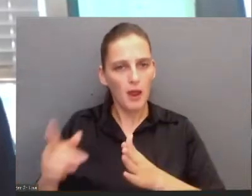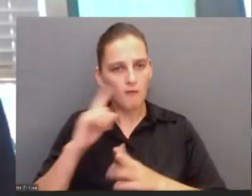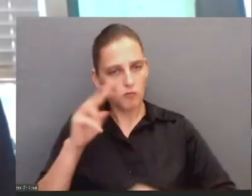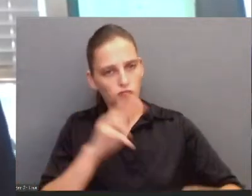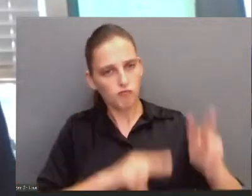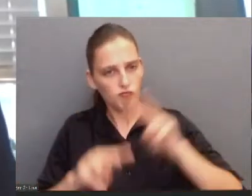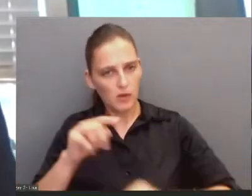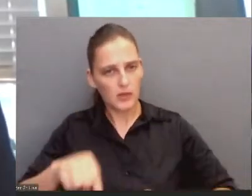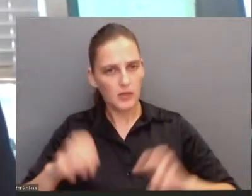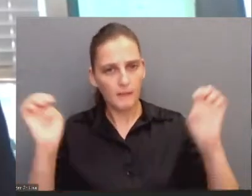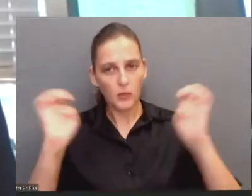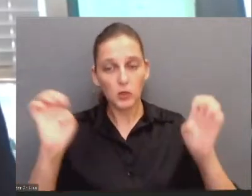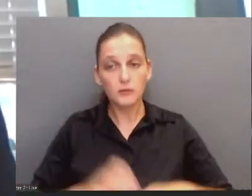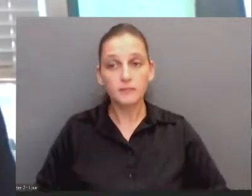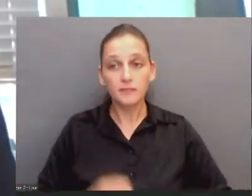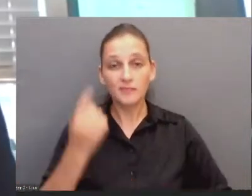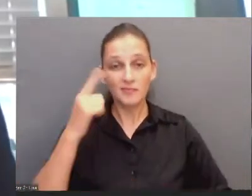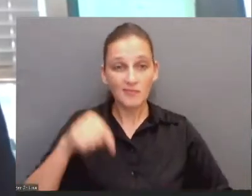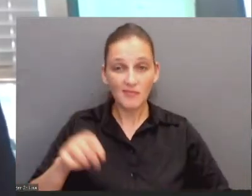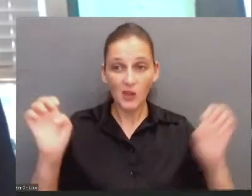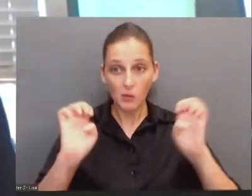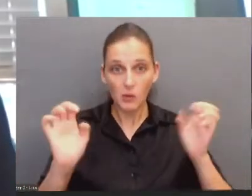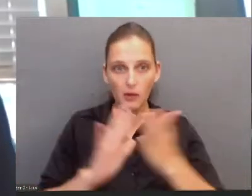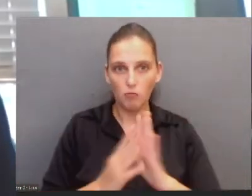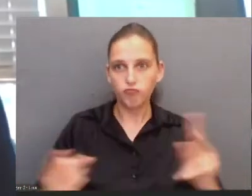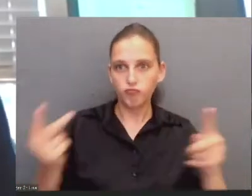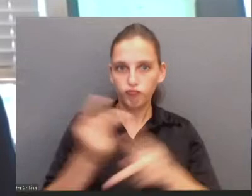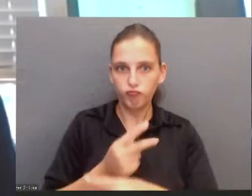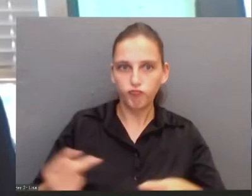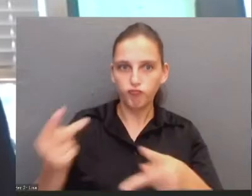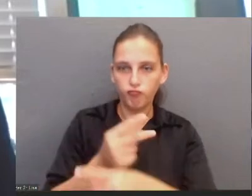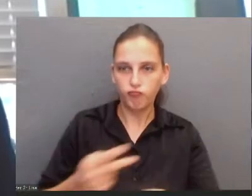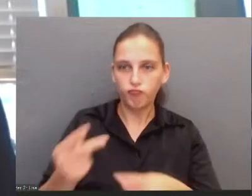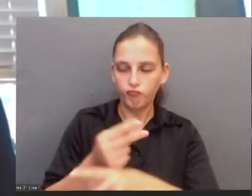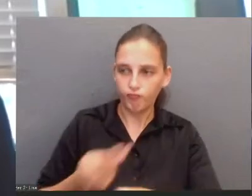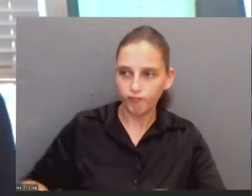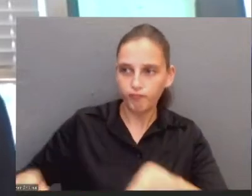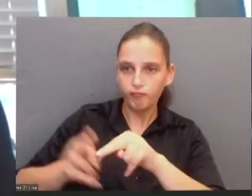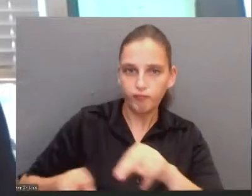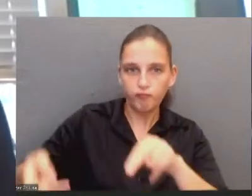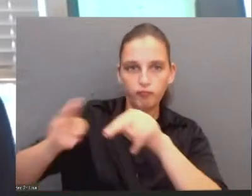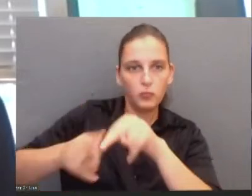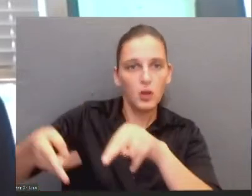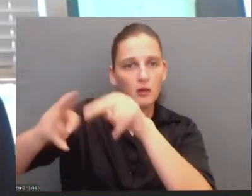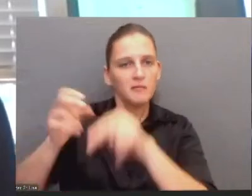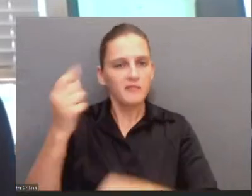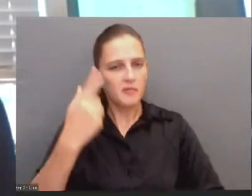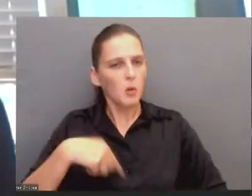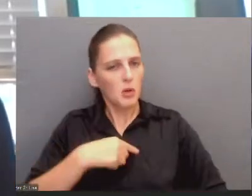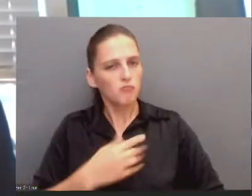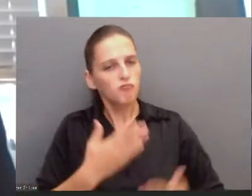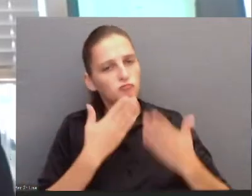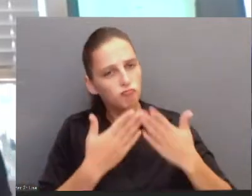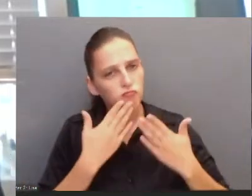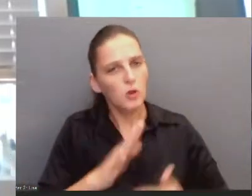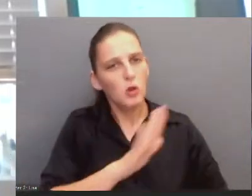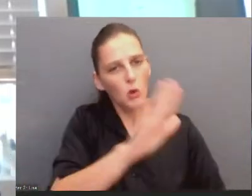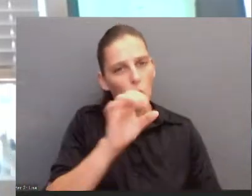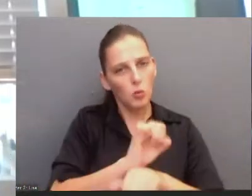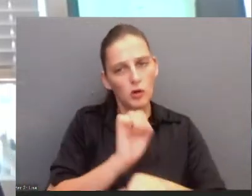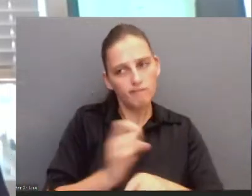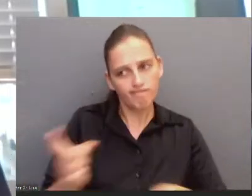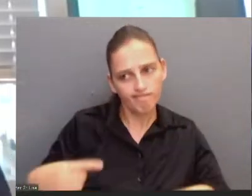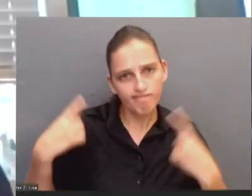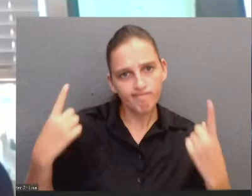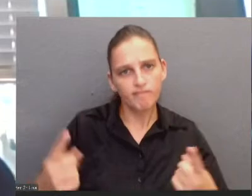This crisis is only getting larger as time goes on. We appreciate what has been done so far and are particularly thankful for the large collection